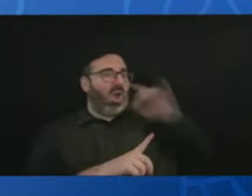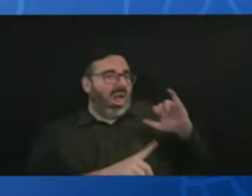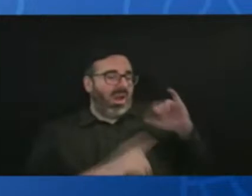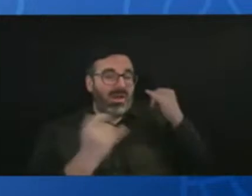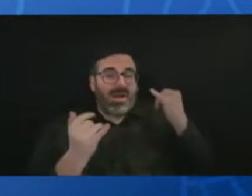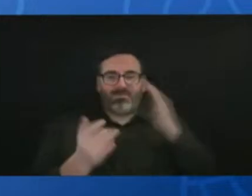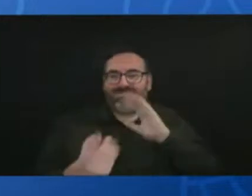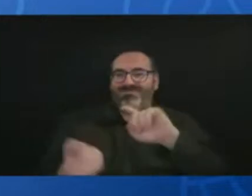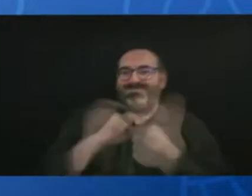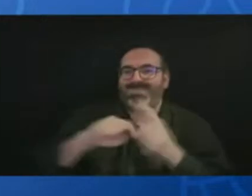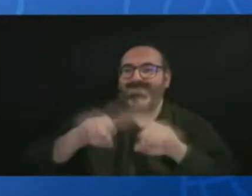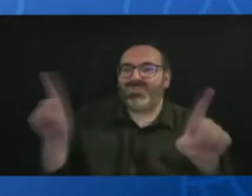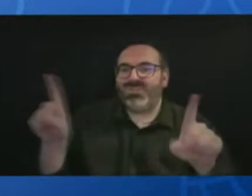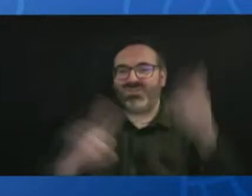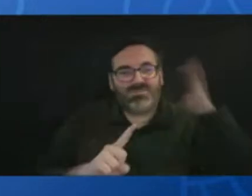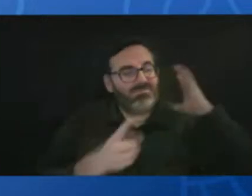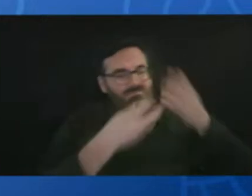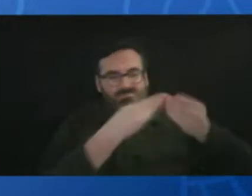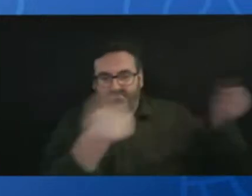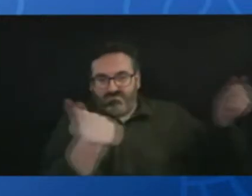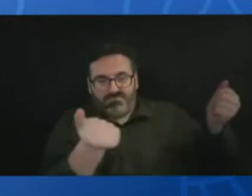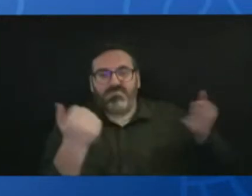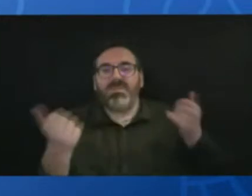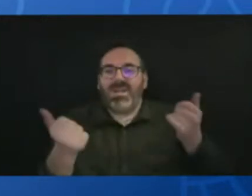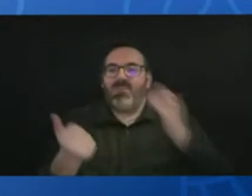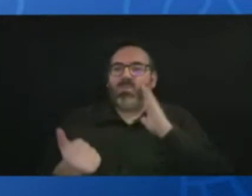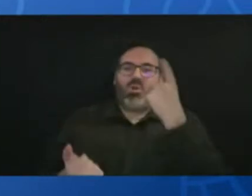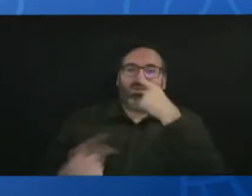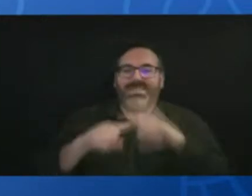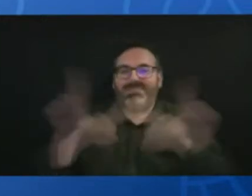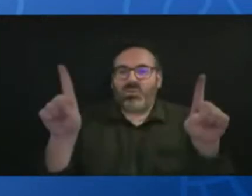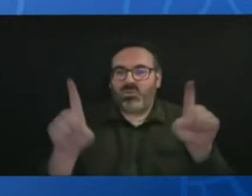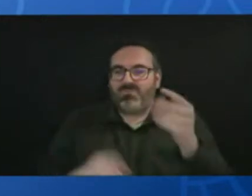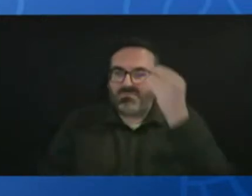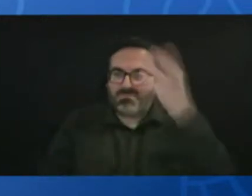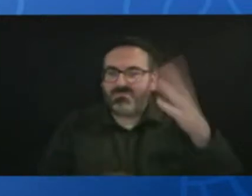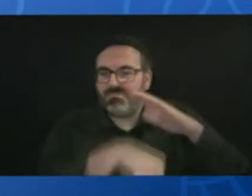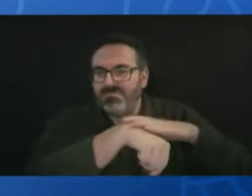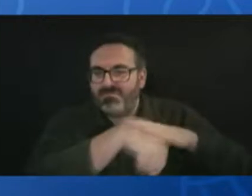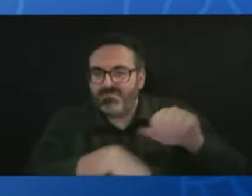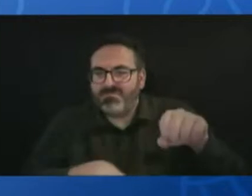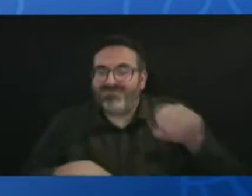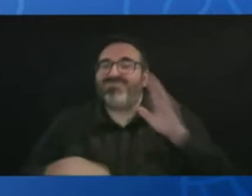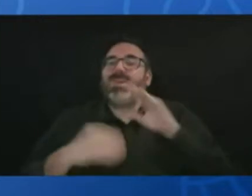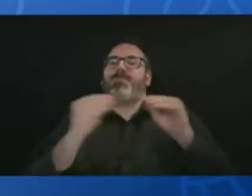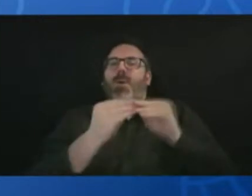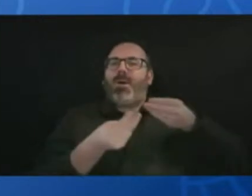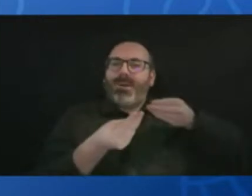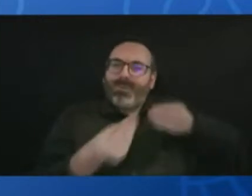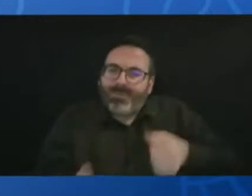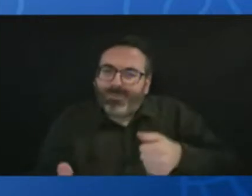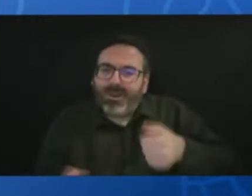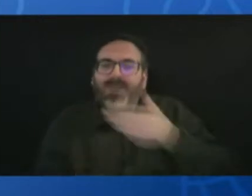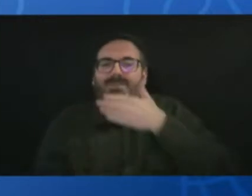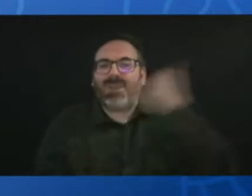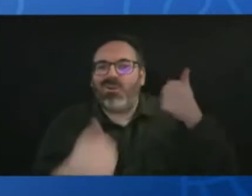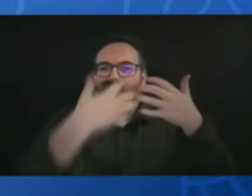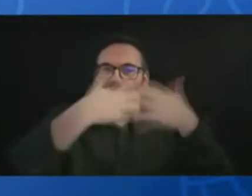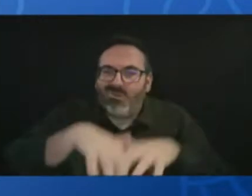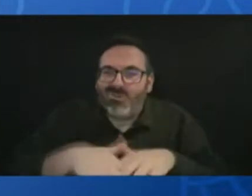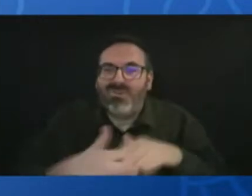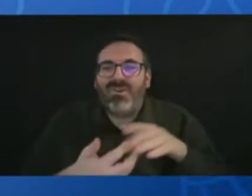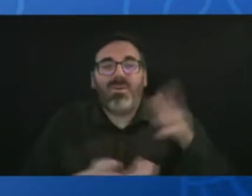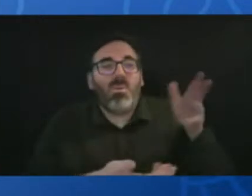means that it's going to just look differently. And it will be more efficient. And the waste, abuse, and fraud, which in the beginning of